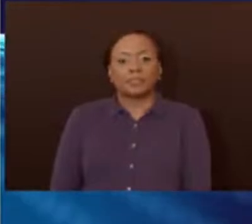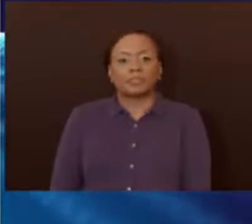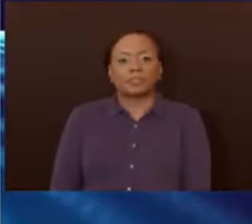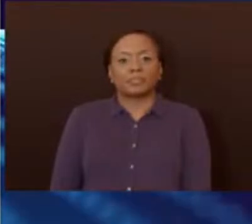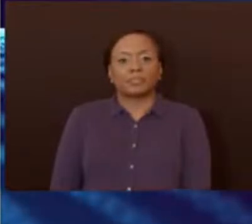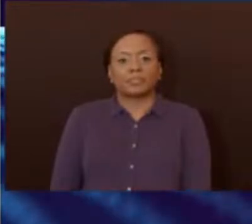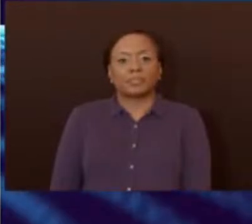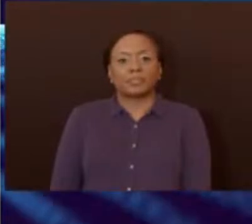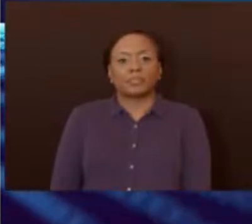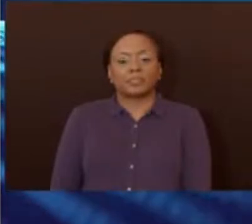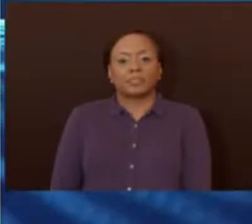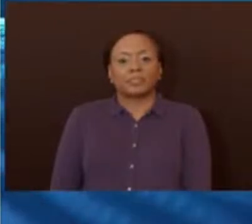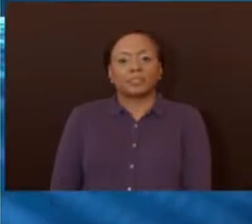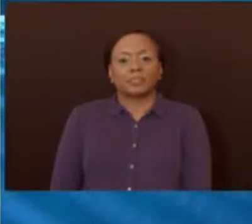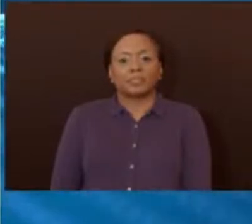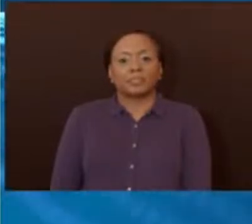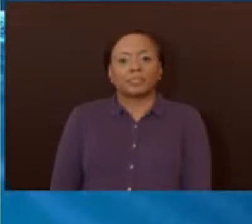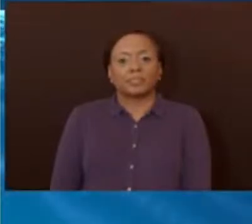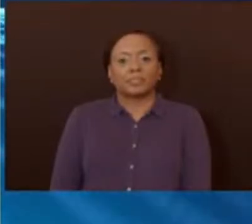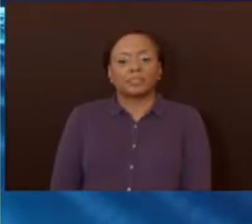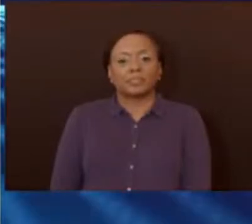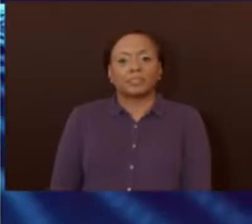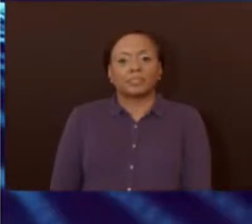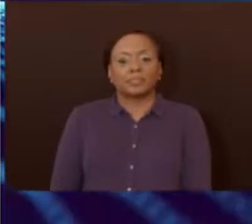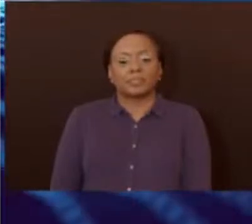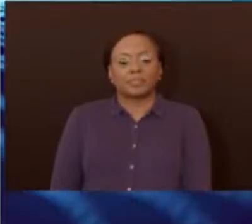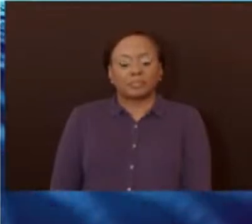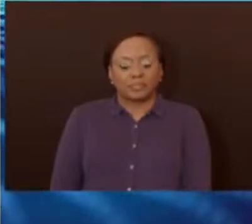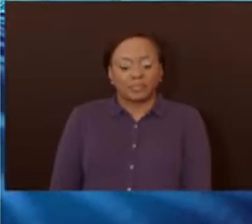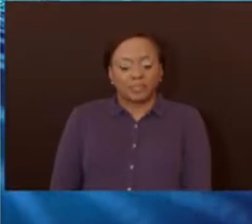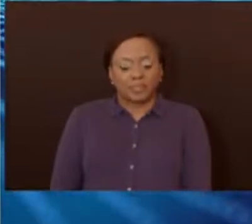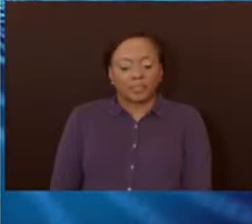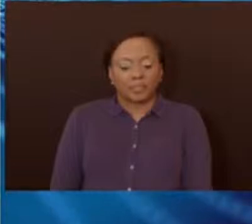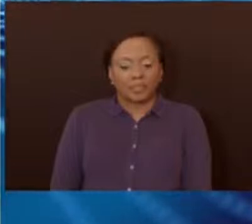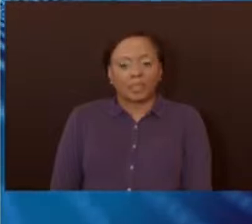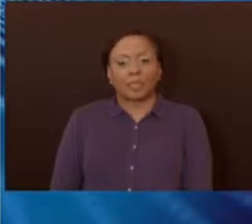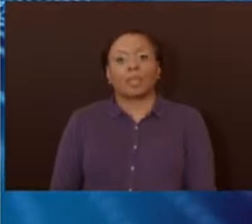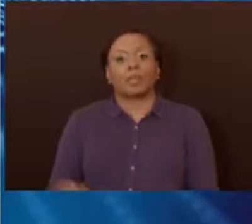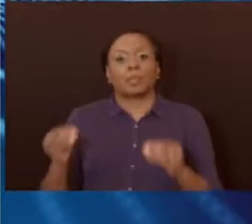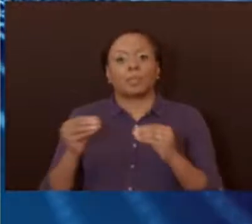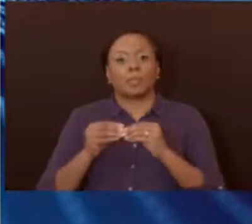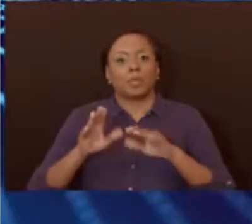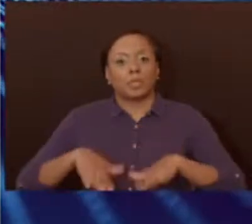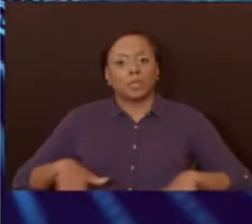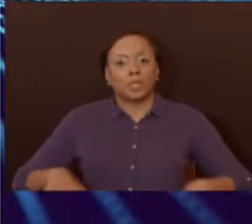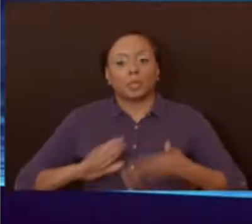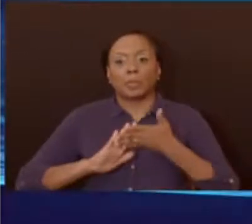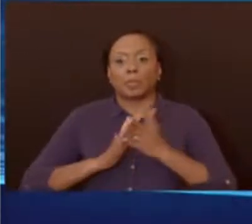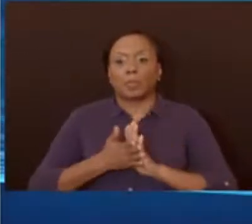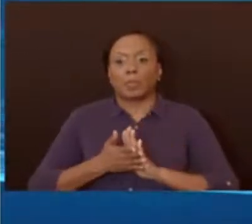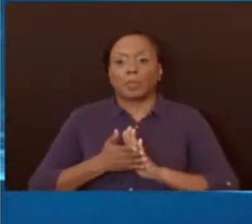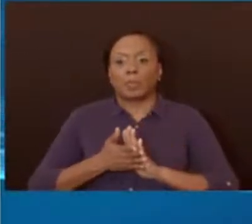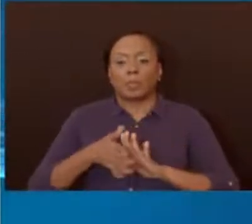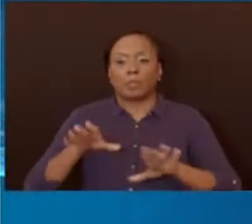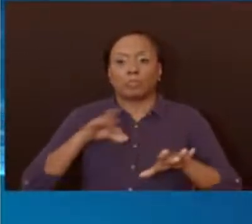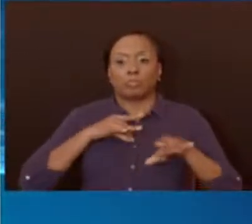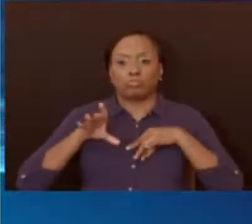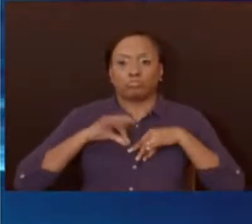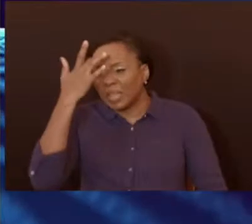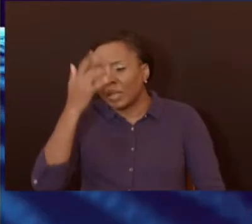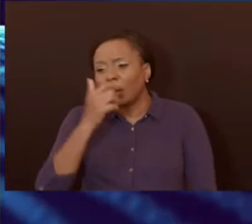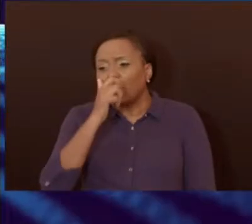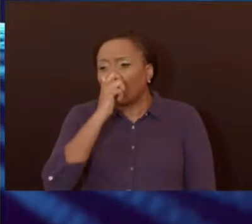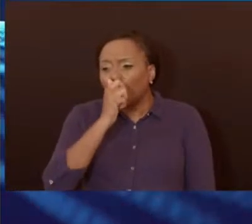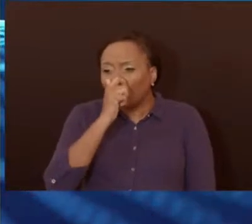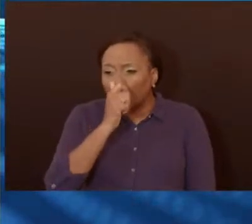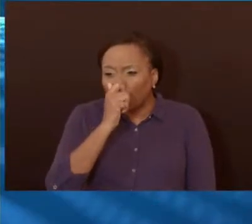So what are we seeing? More children are being infected and ill with symptoms. 4 out of the 7